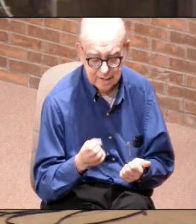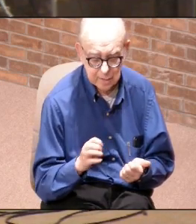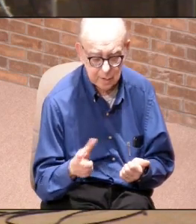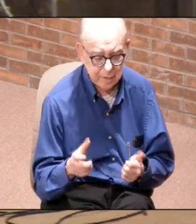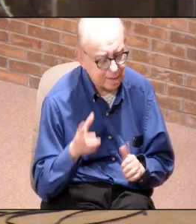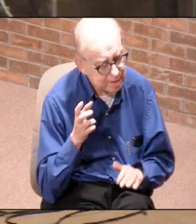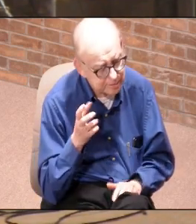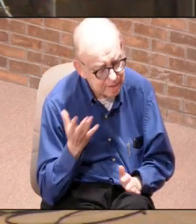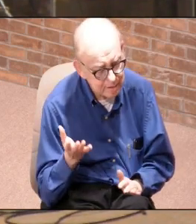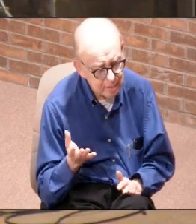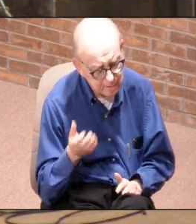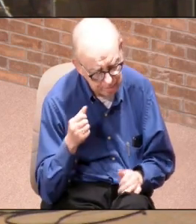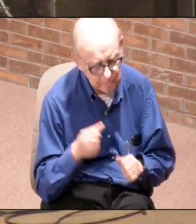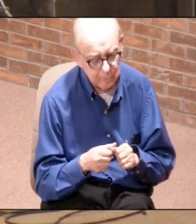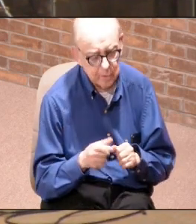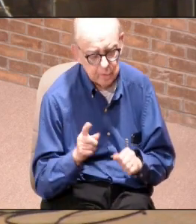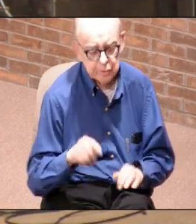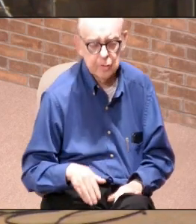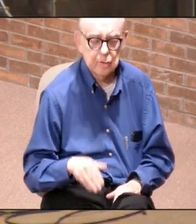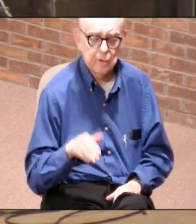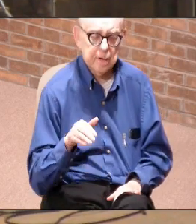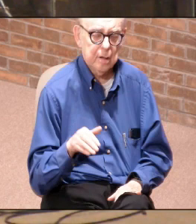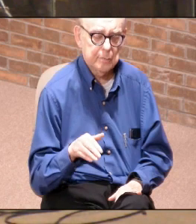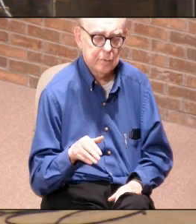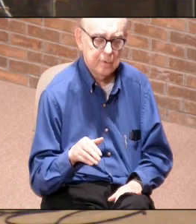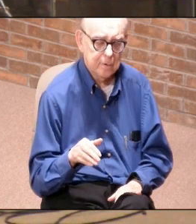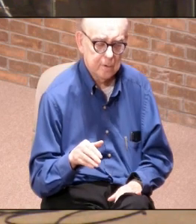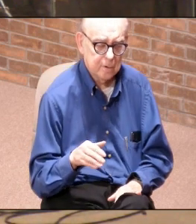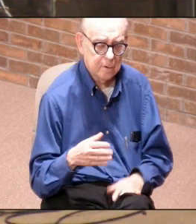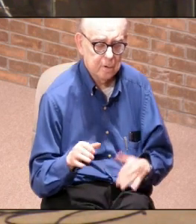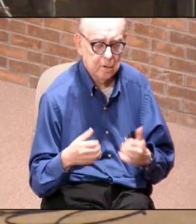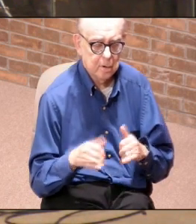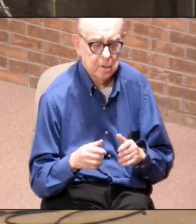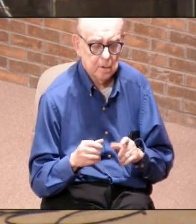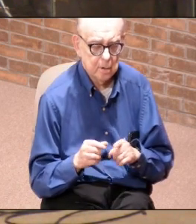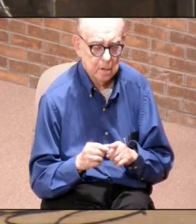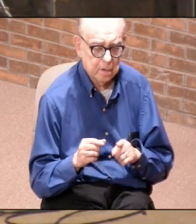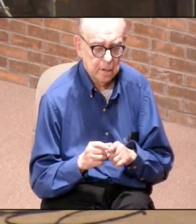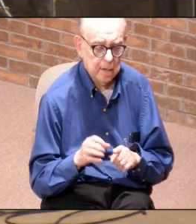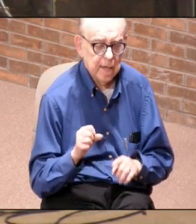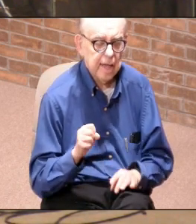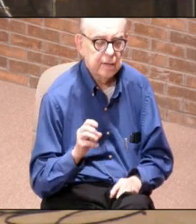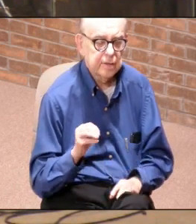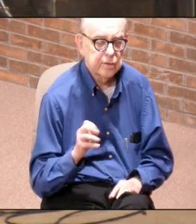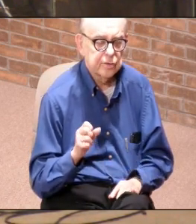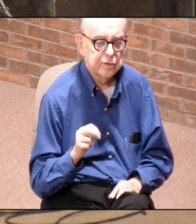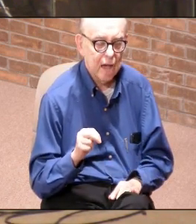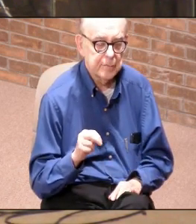listening. Remember when you were growing up, you played this game called Simon Says?